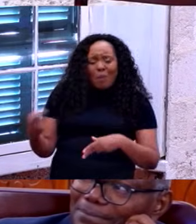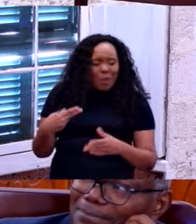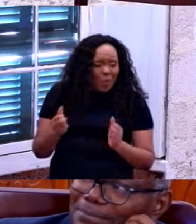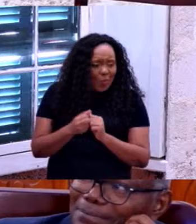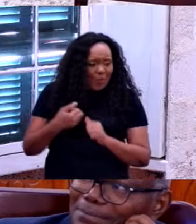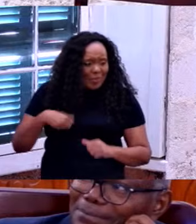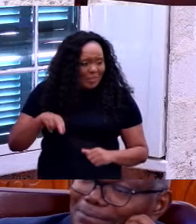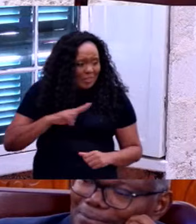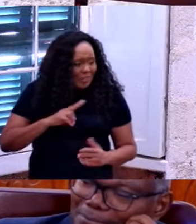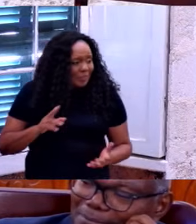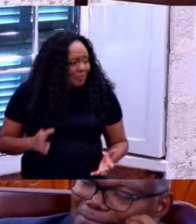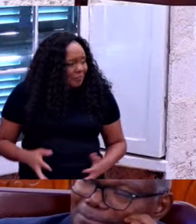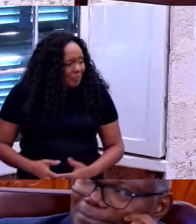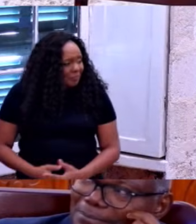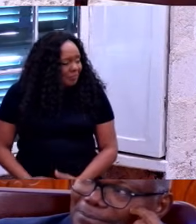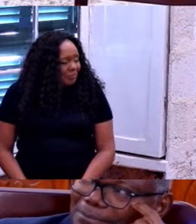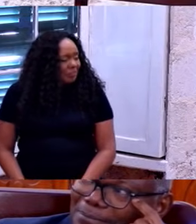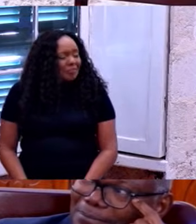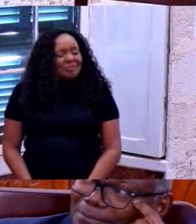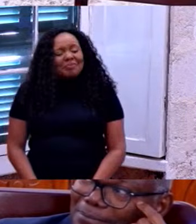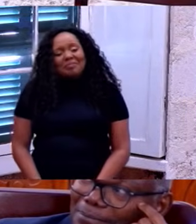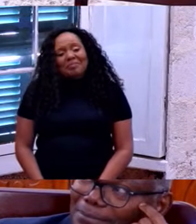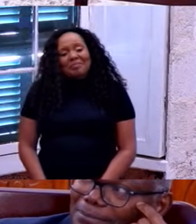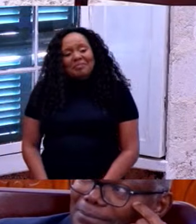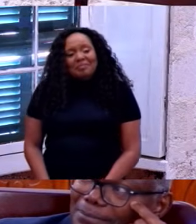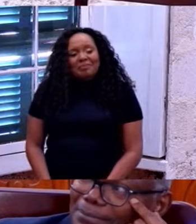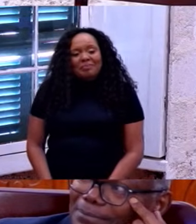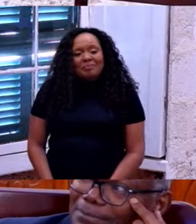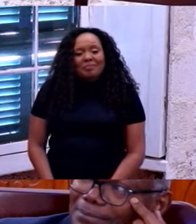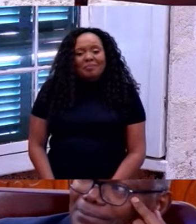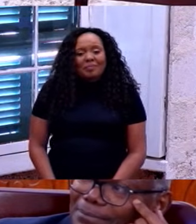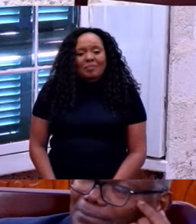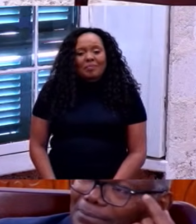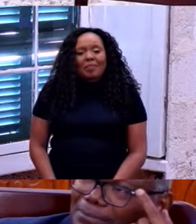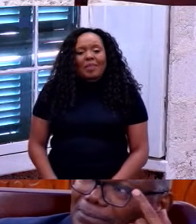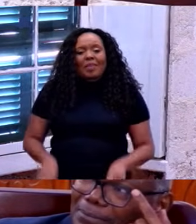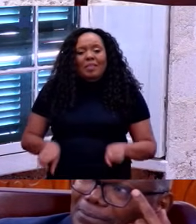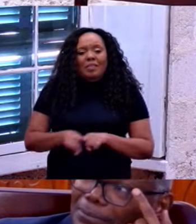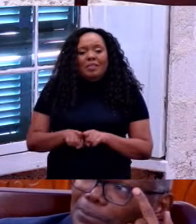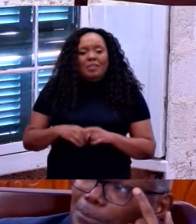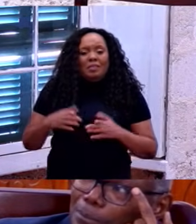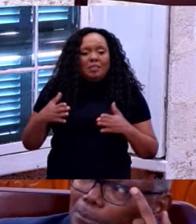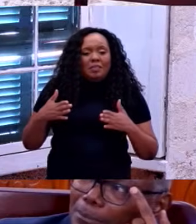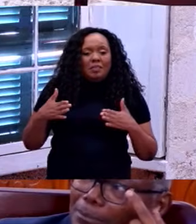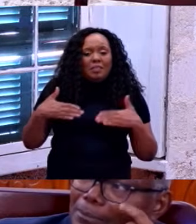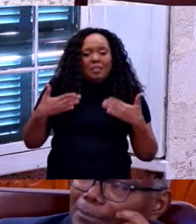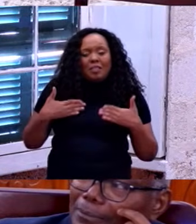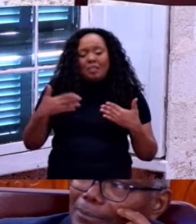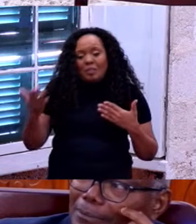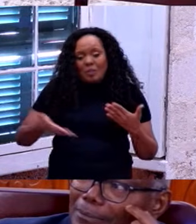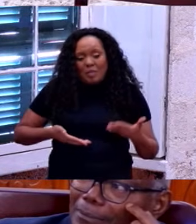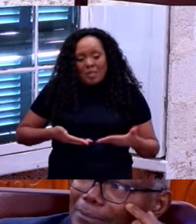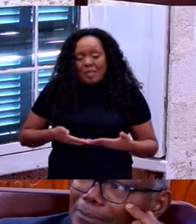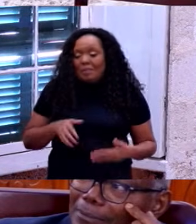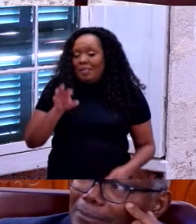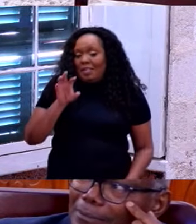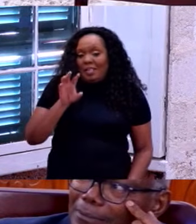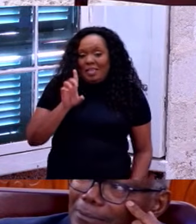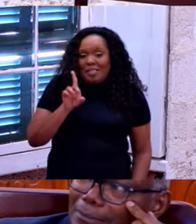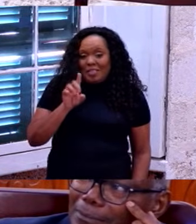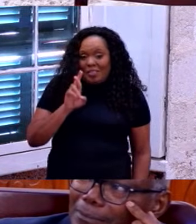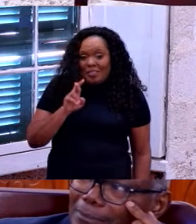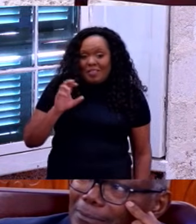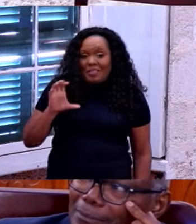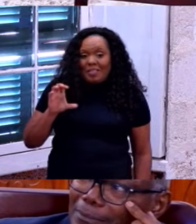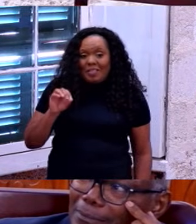I'm particularly pleased to welcome Dr. Kenneth Connell, whom I knew as